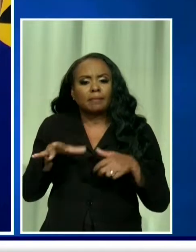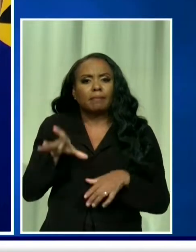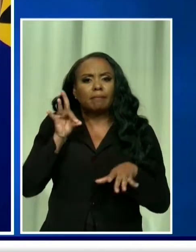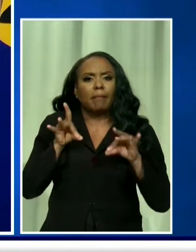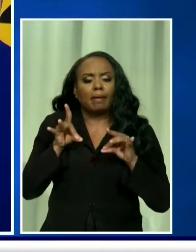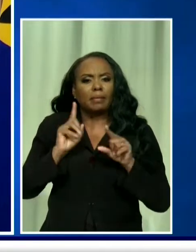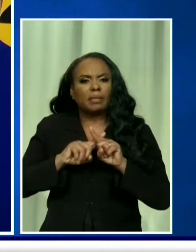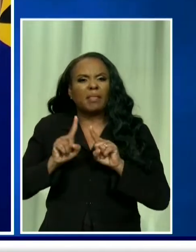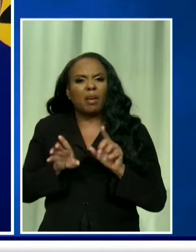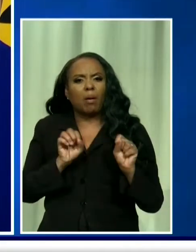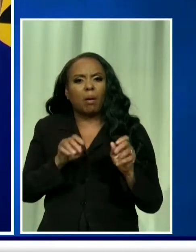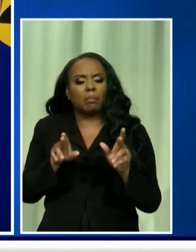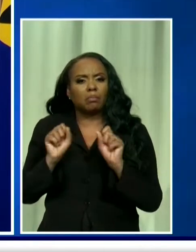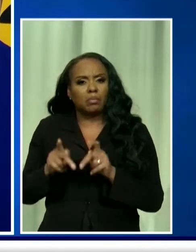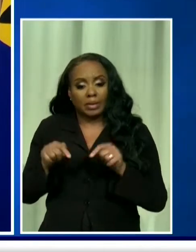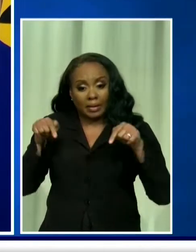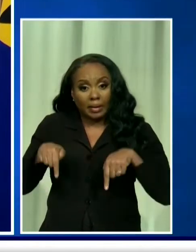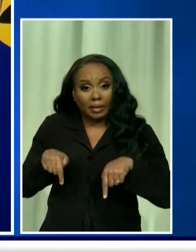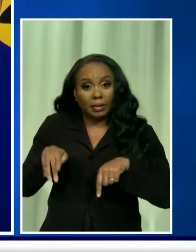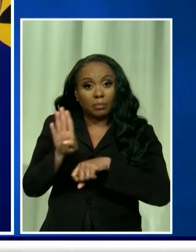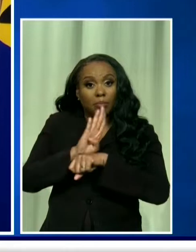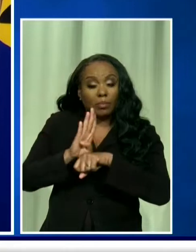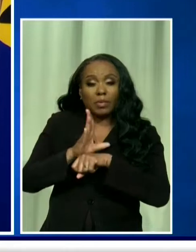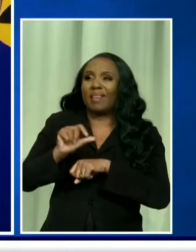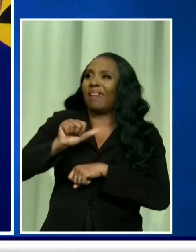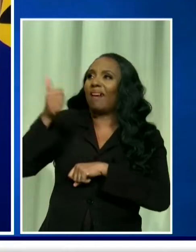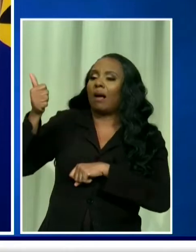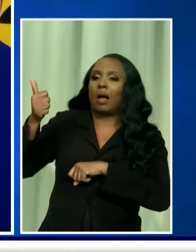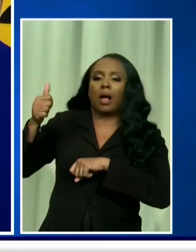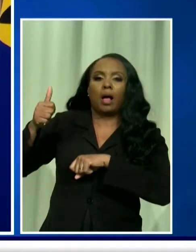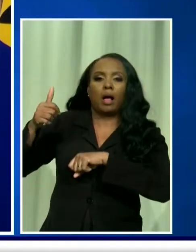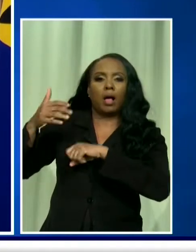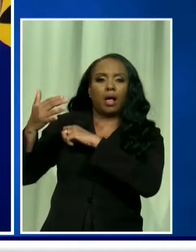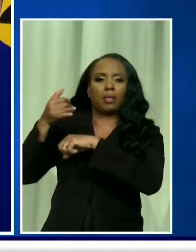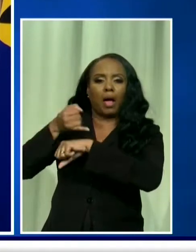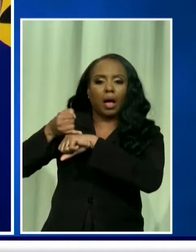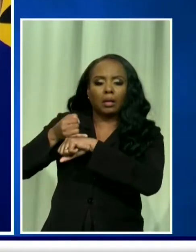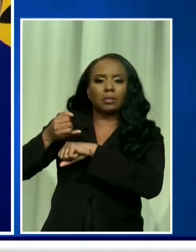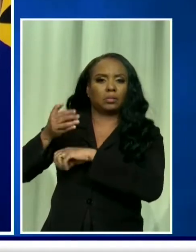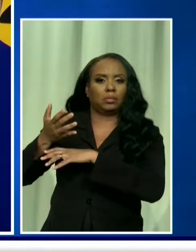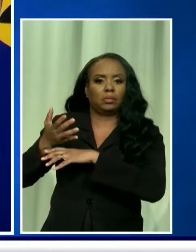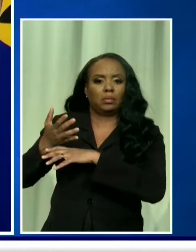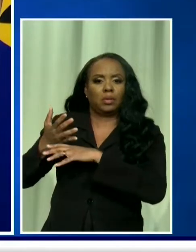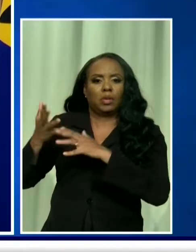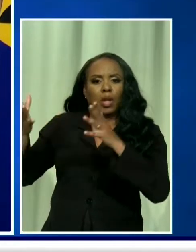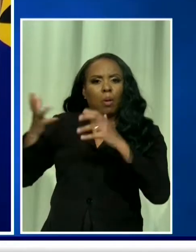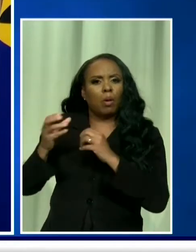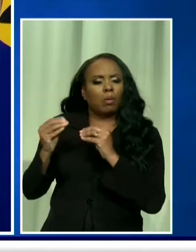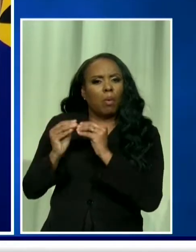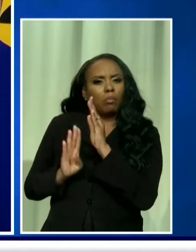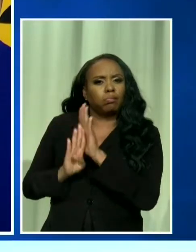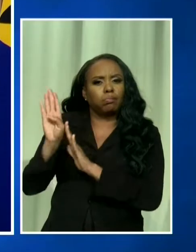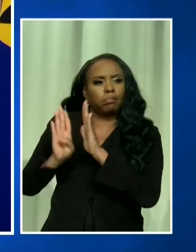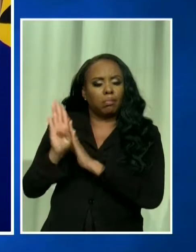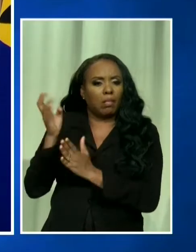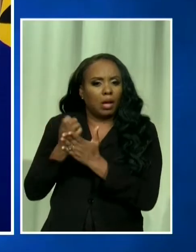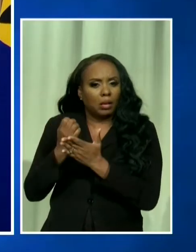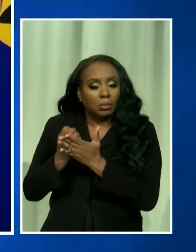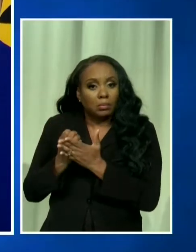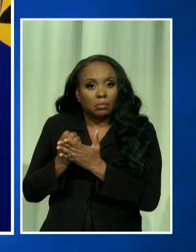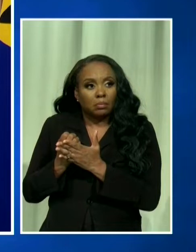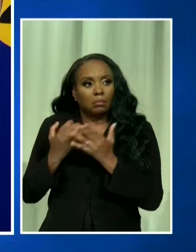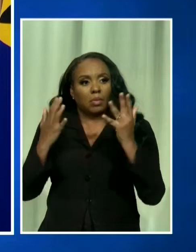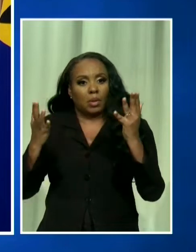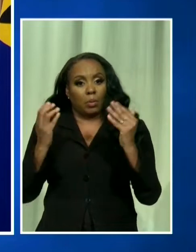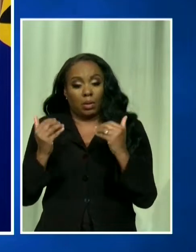conference with the African Exim Bank to be able to bring additional financing to be able to grow the economy. So exporting